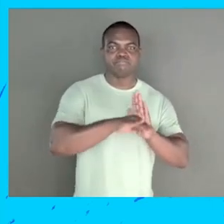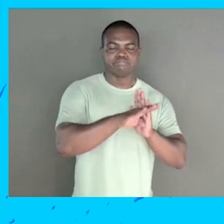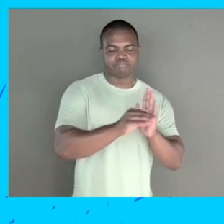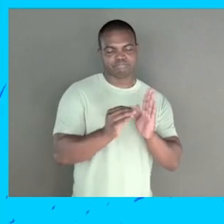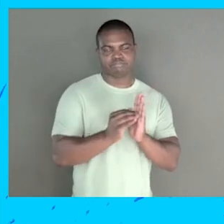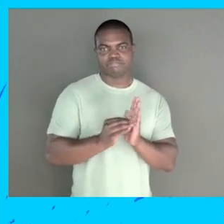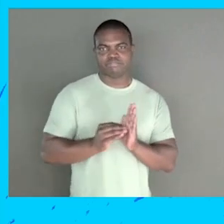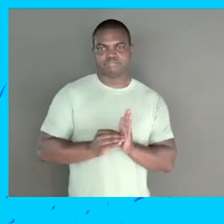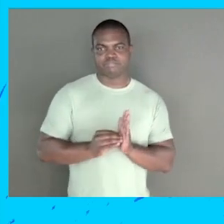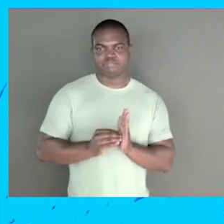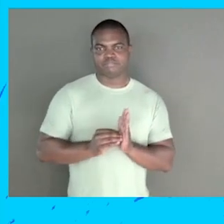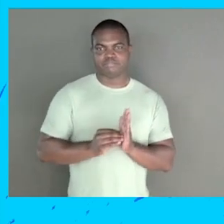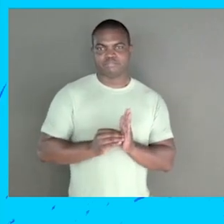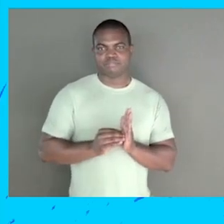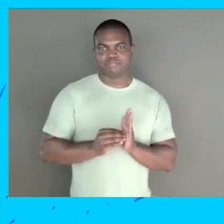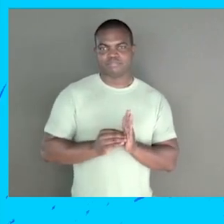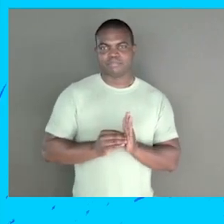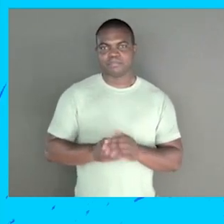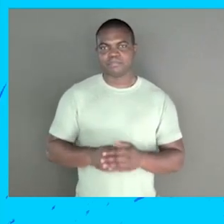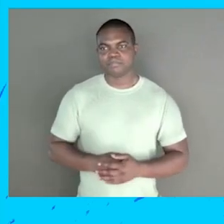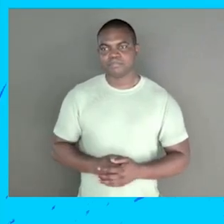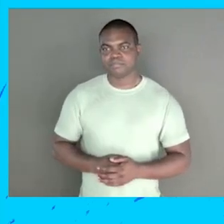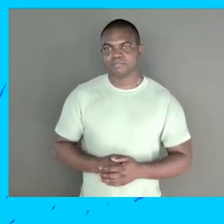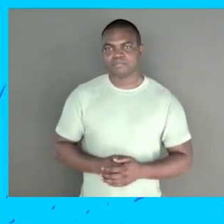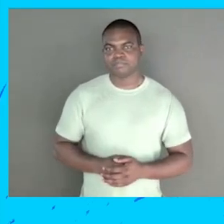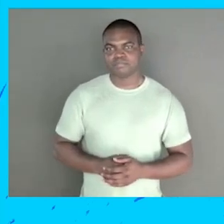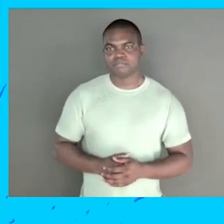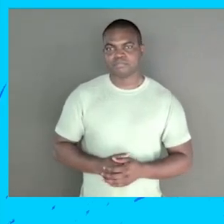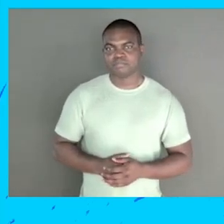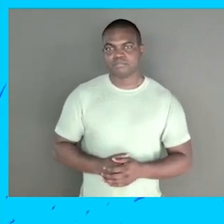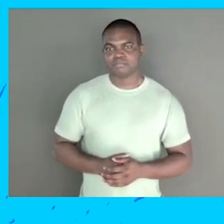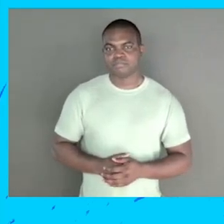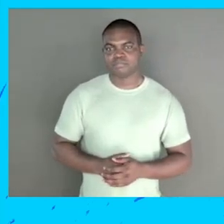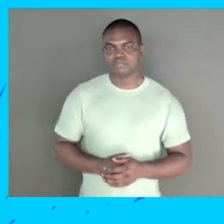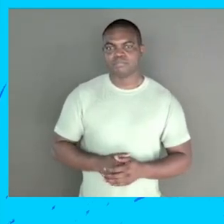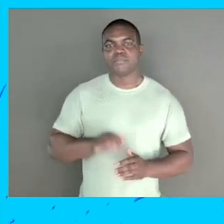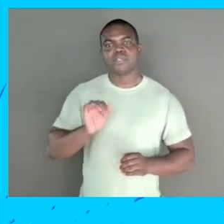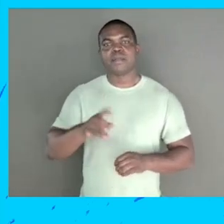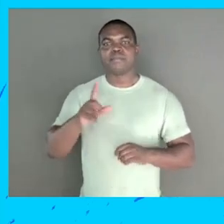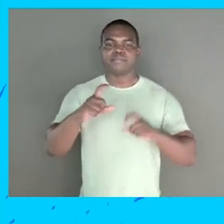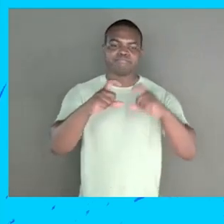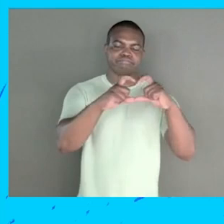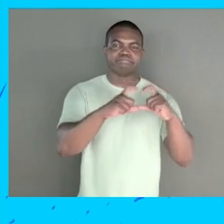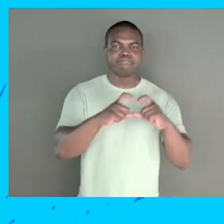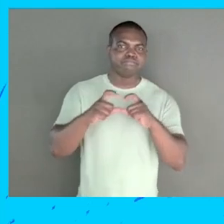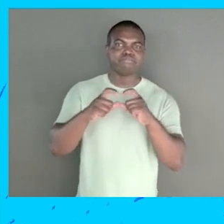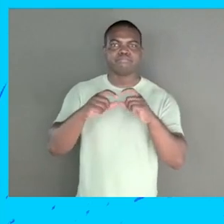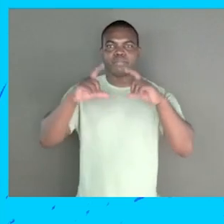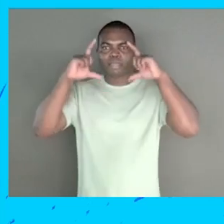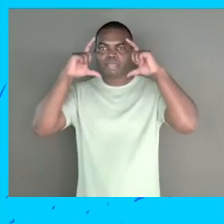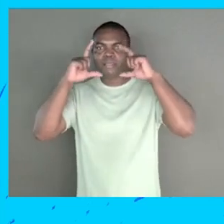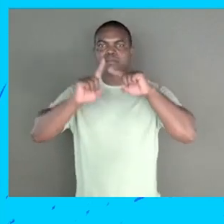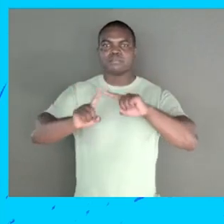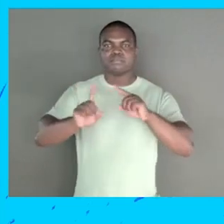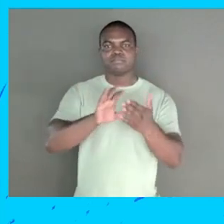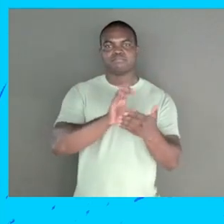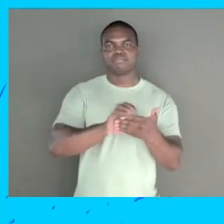and activities with emojis on the daily cards. See your whole month at a glance.